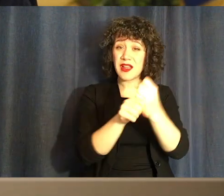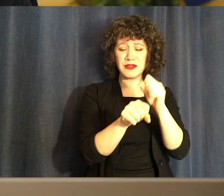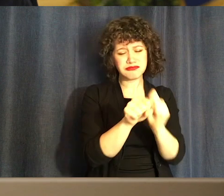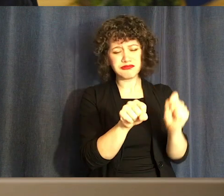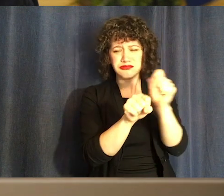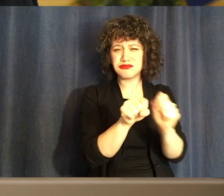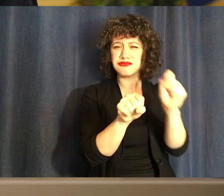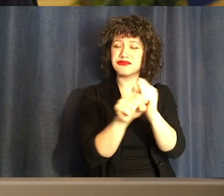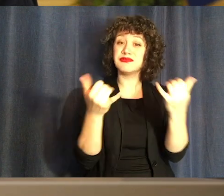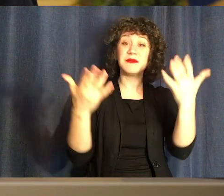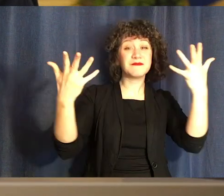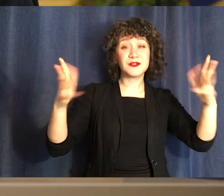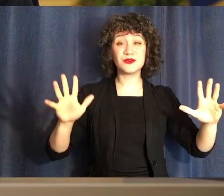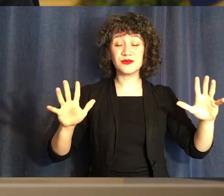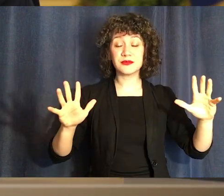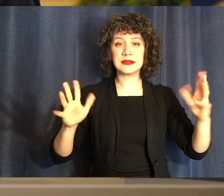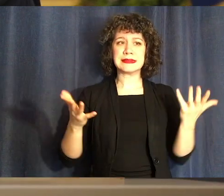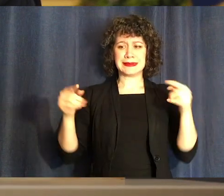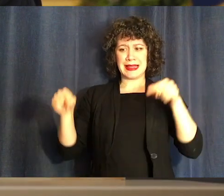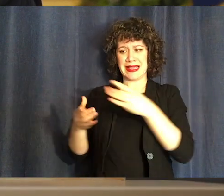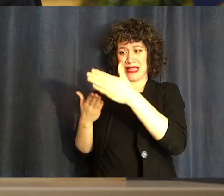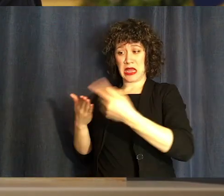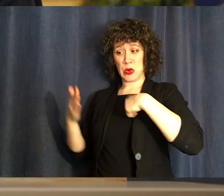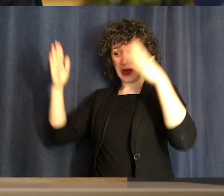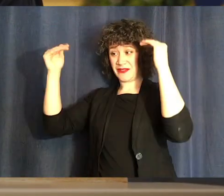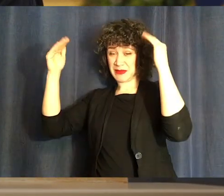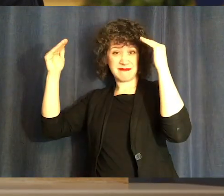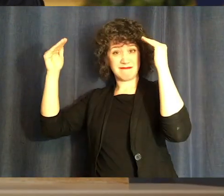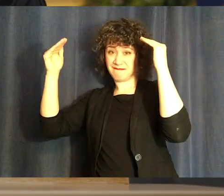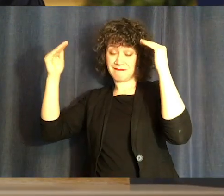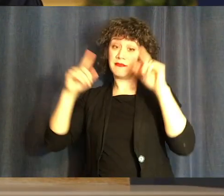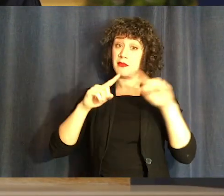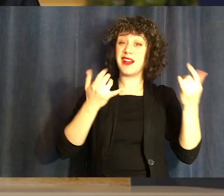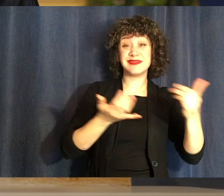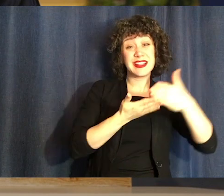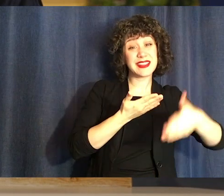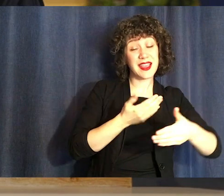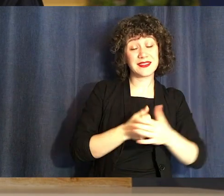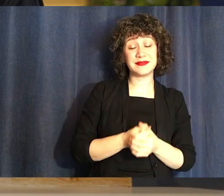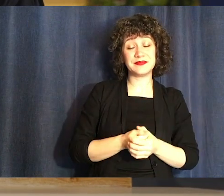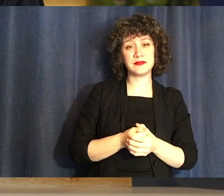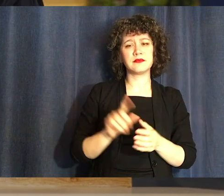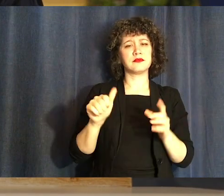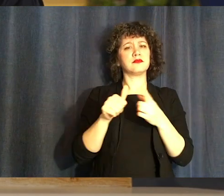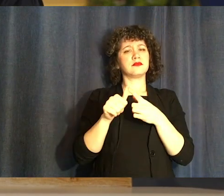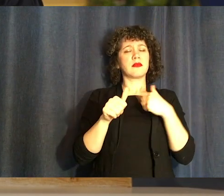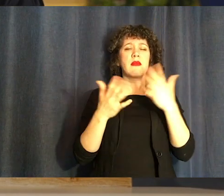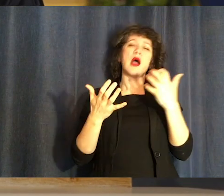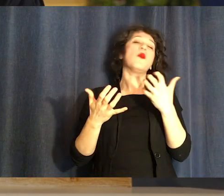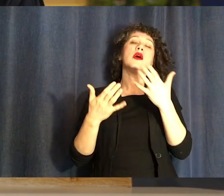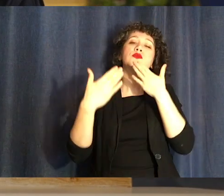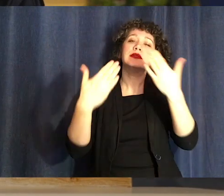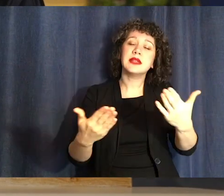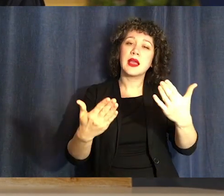over. It's not the end we expected, but it is the end. Before I go any further, I want to extend the class of 2020's